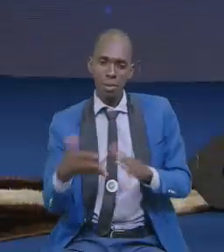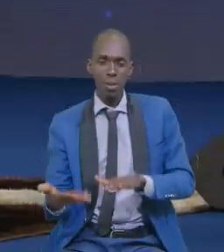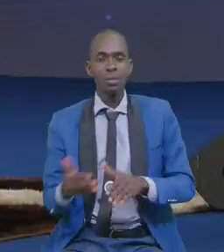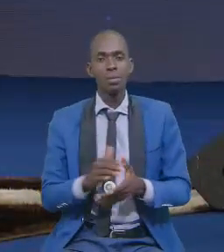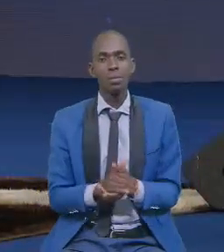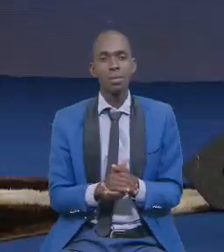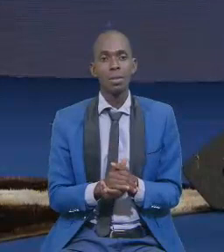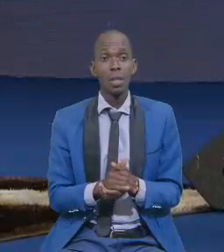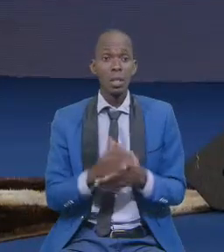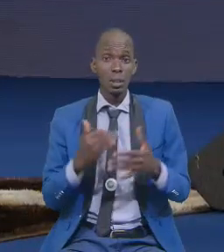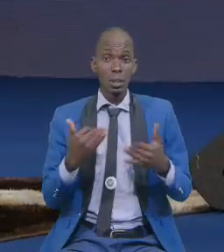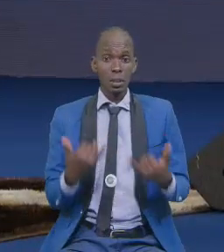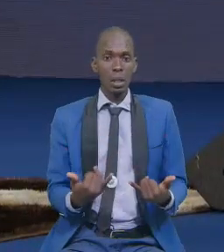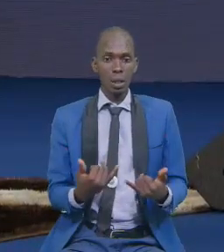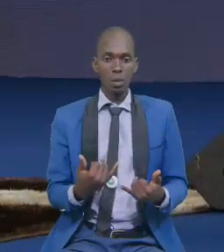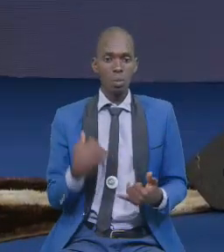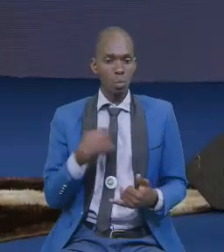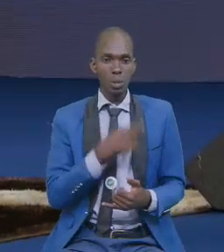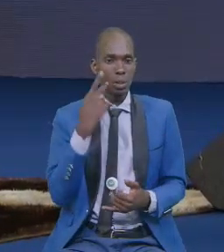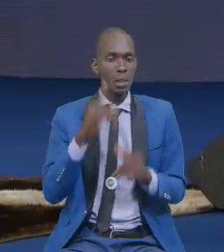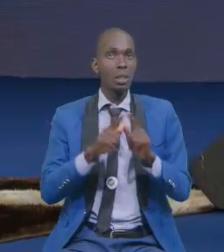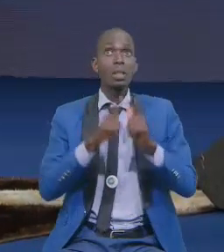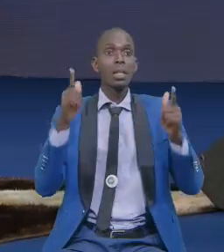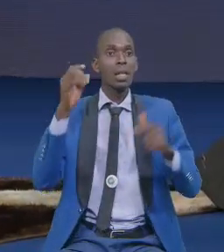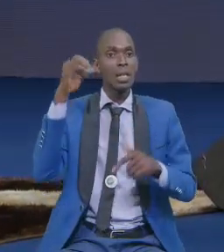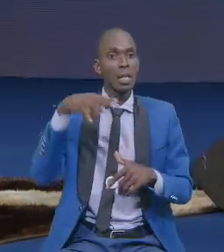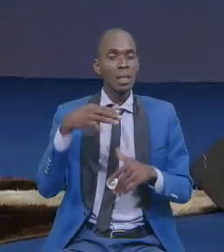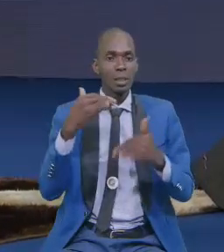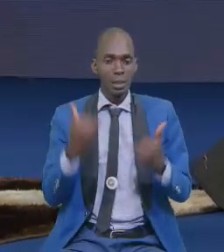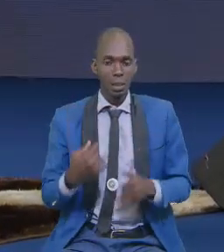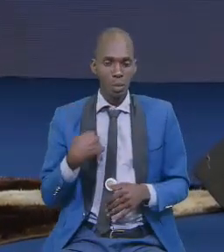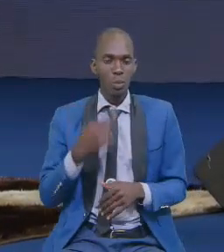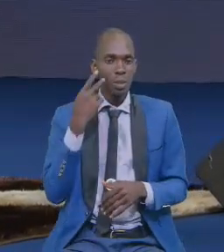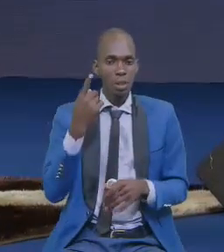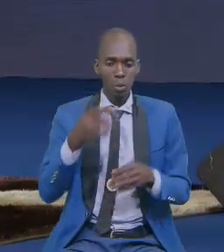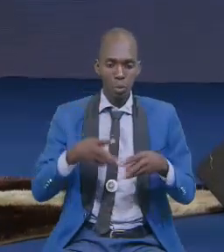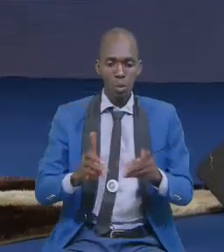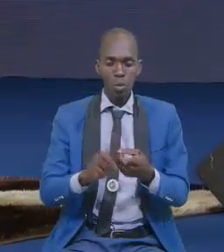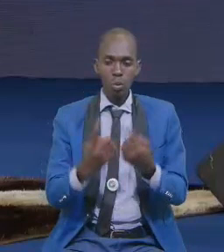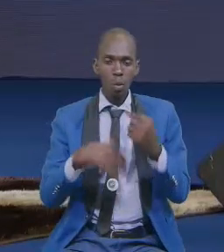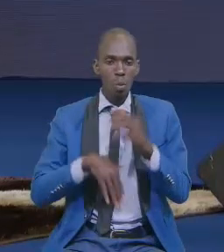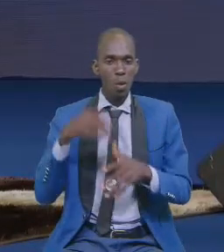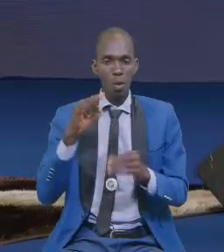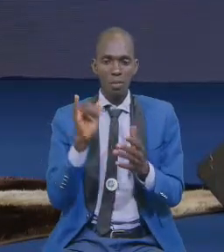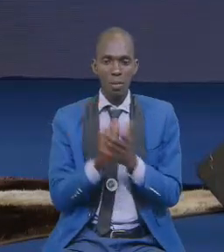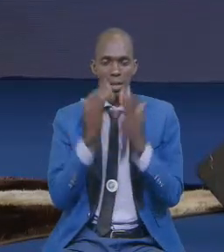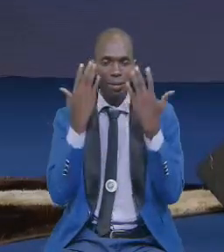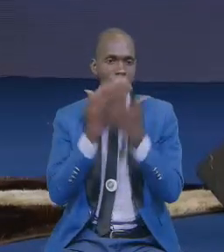now we see great light. Now we see the way to come out of that darkness.